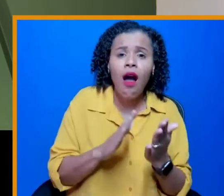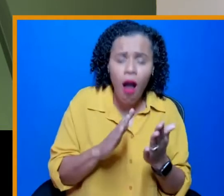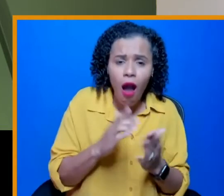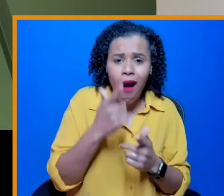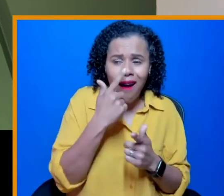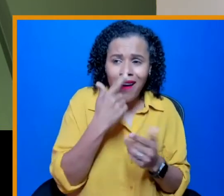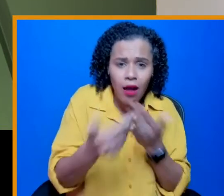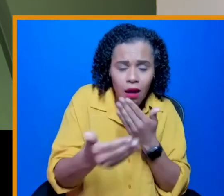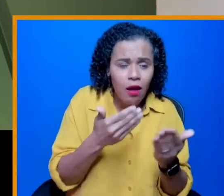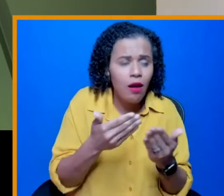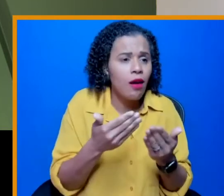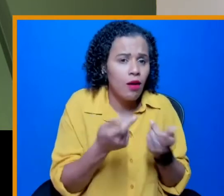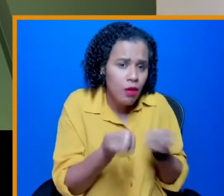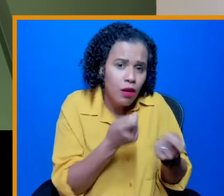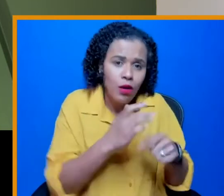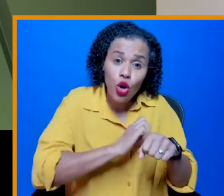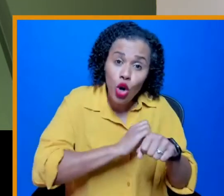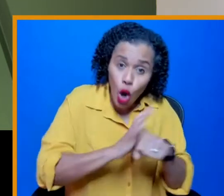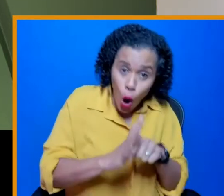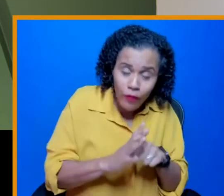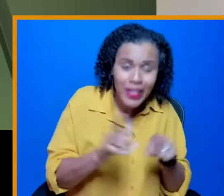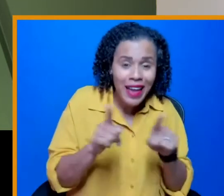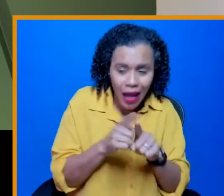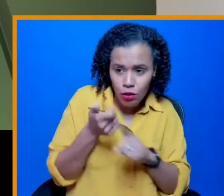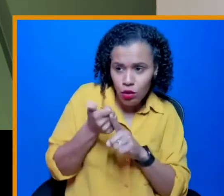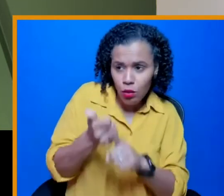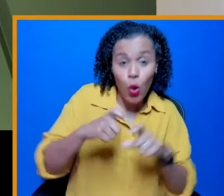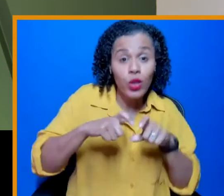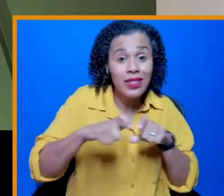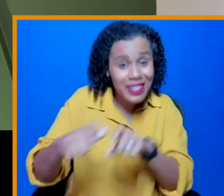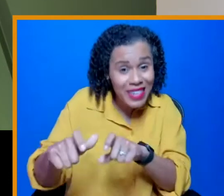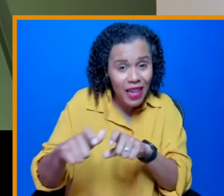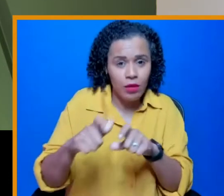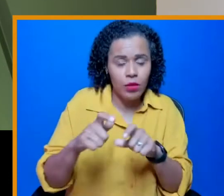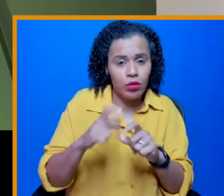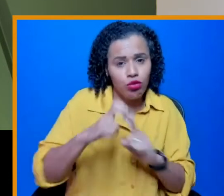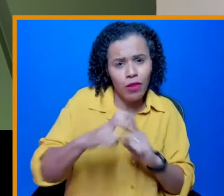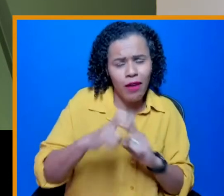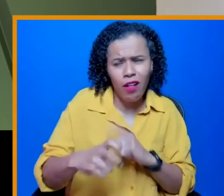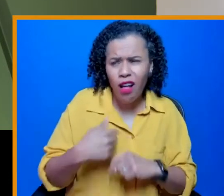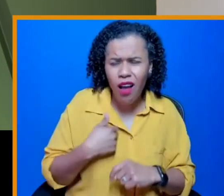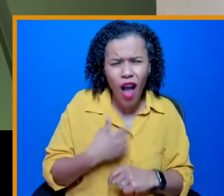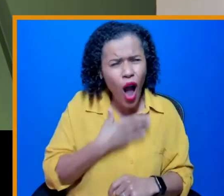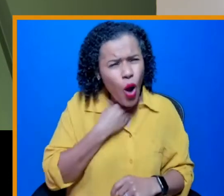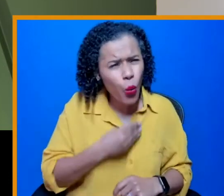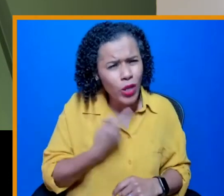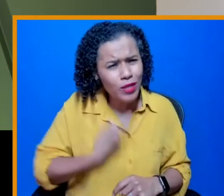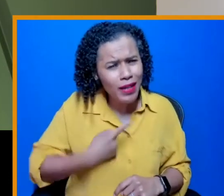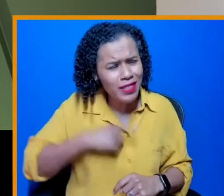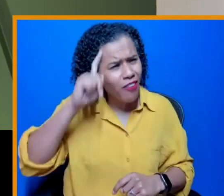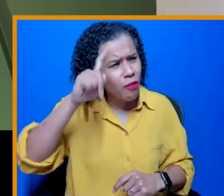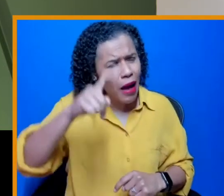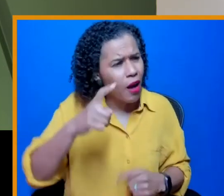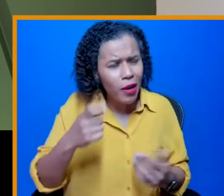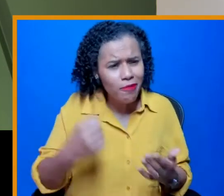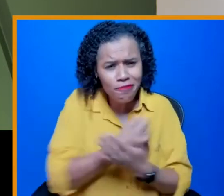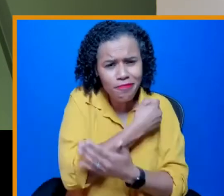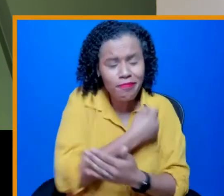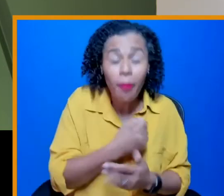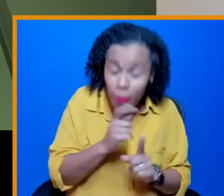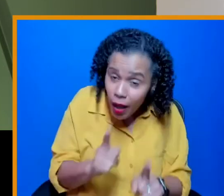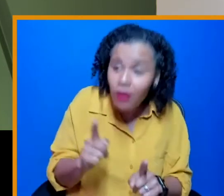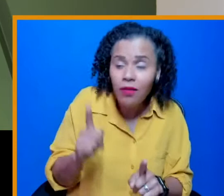COVID and support sustainable travel. I kind of wish I'd thought of them myself, actually. But our main focus in this must